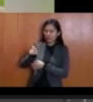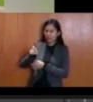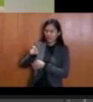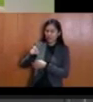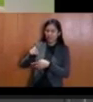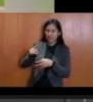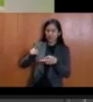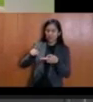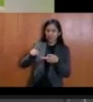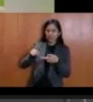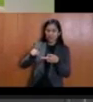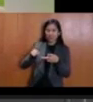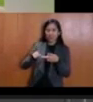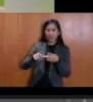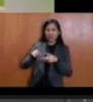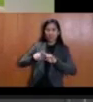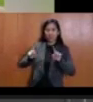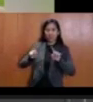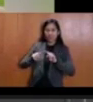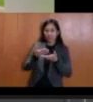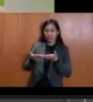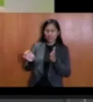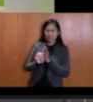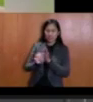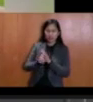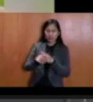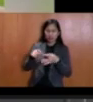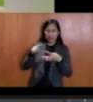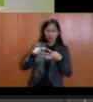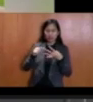taxing capex. We're taxing lifeline rate.